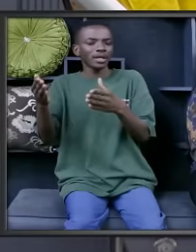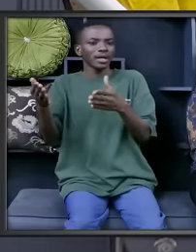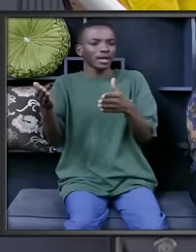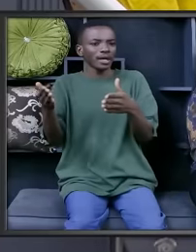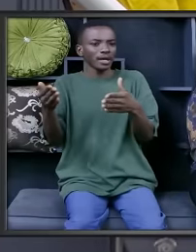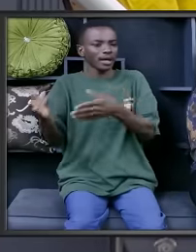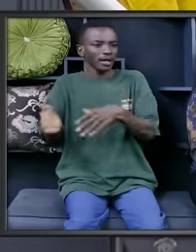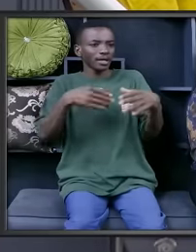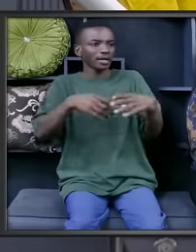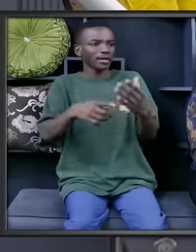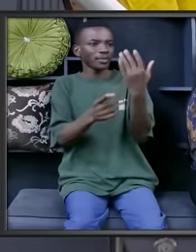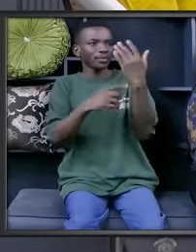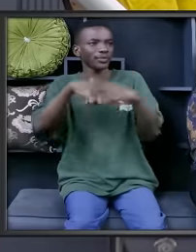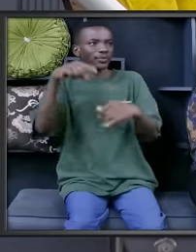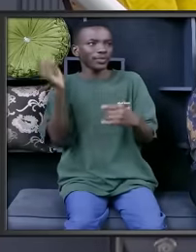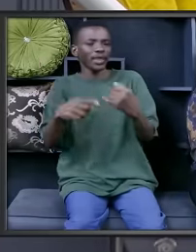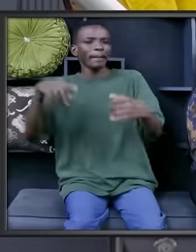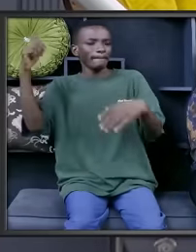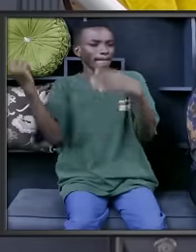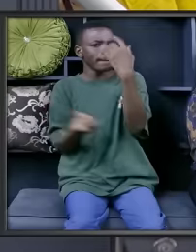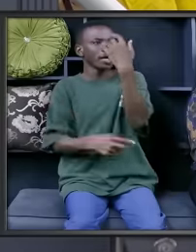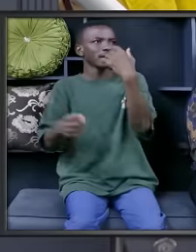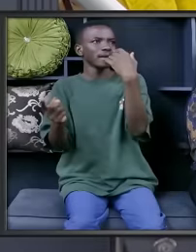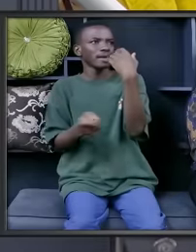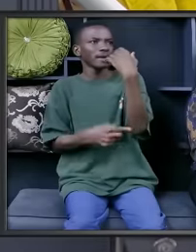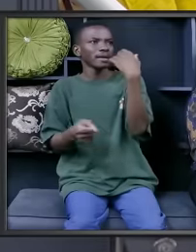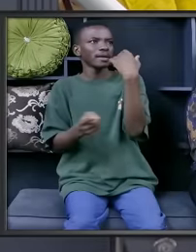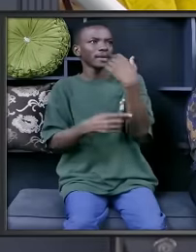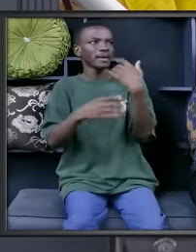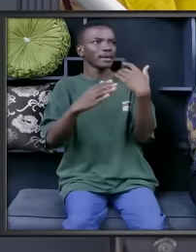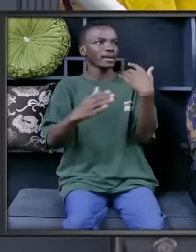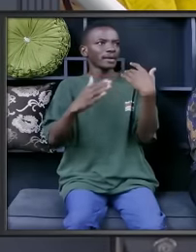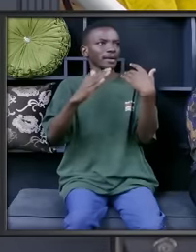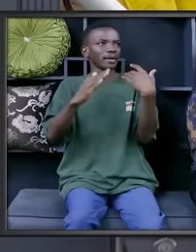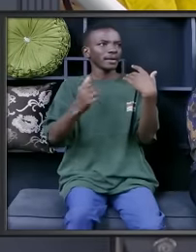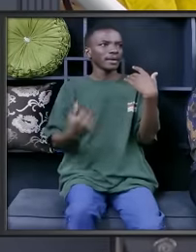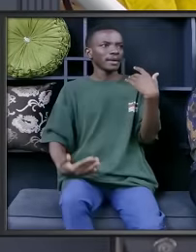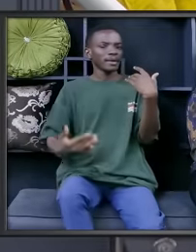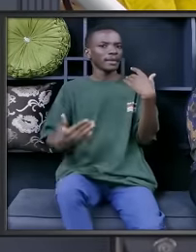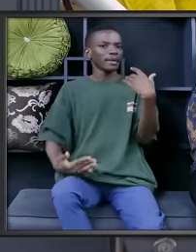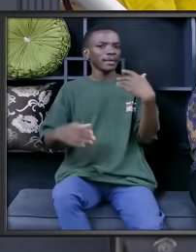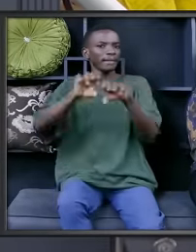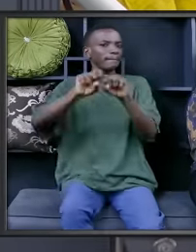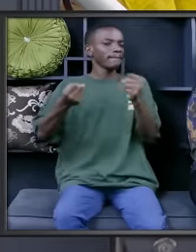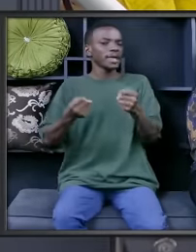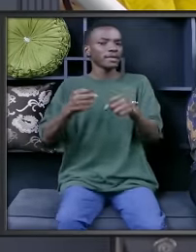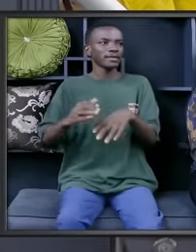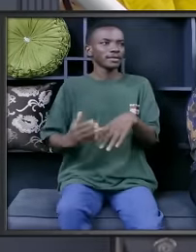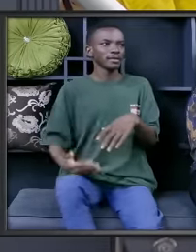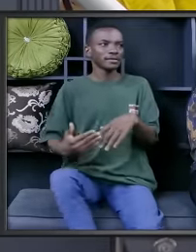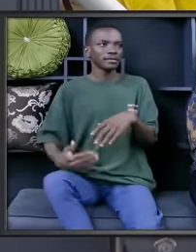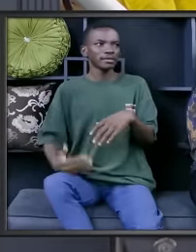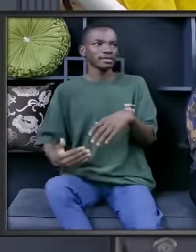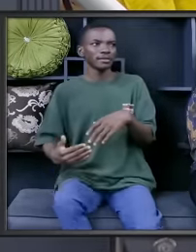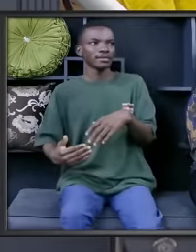stick. Come they beat me. They become break my lap. Now doctor one beke for a back leaking nine